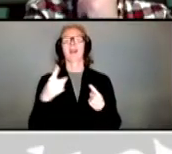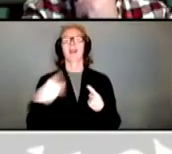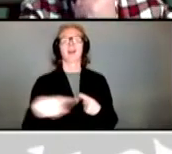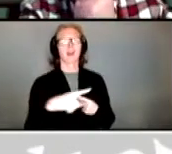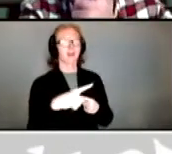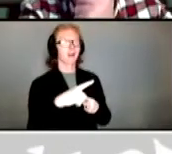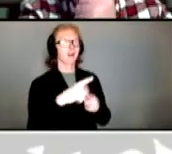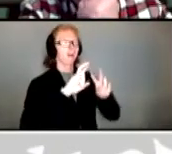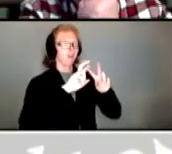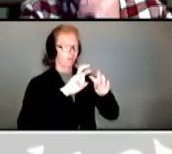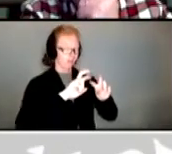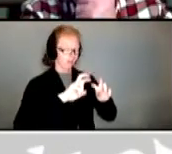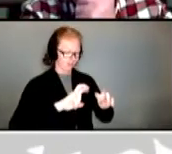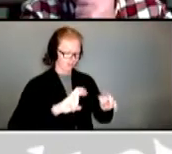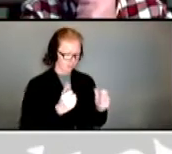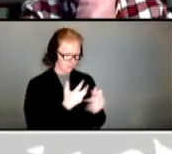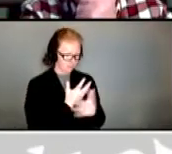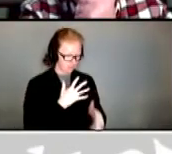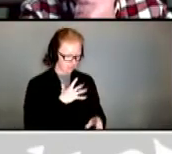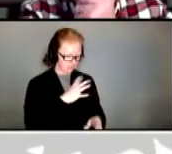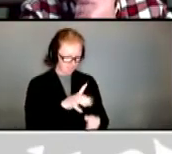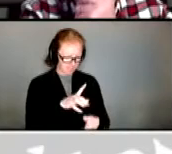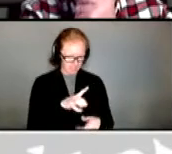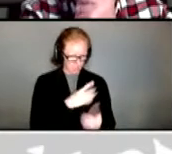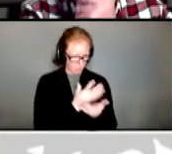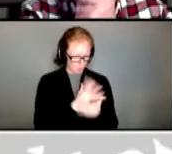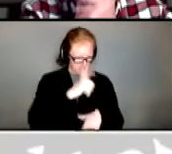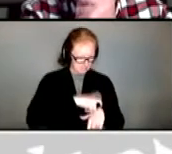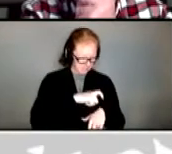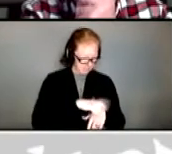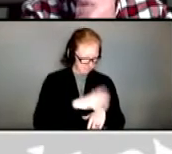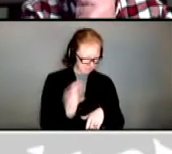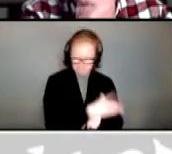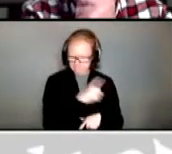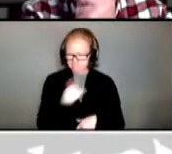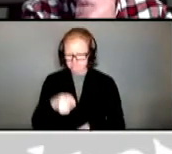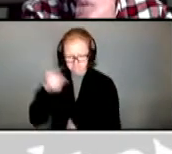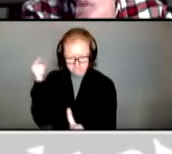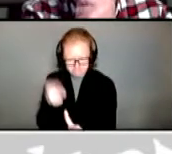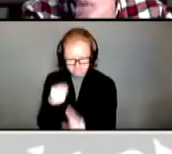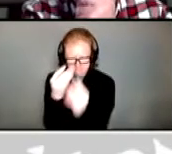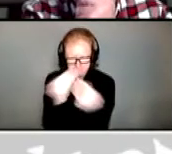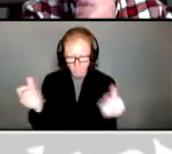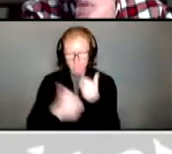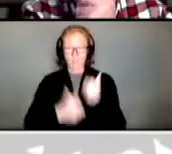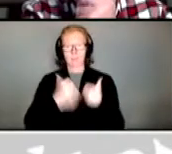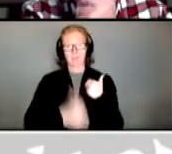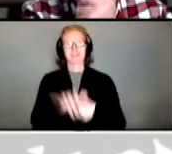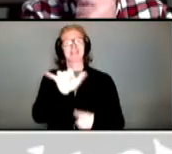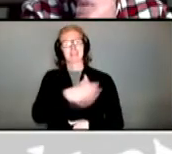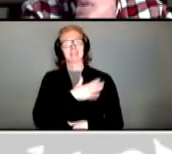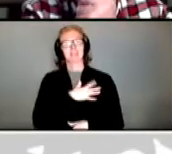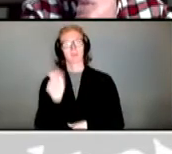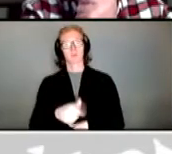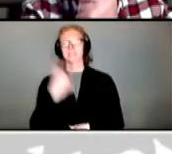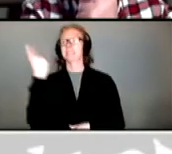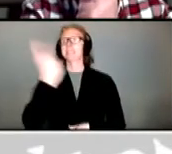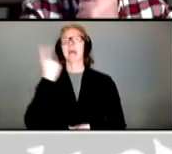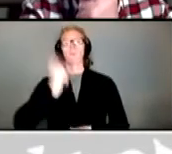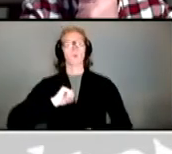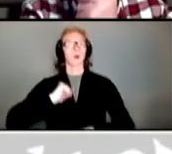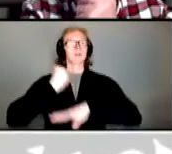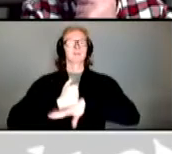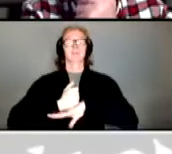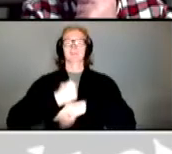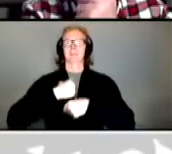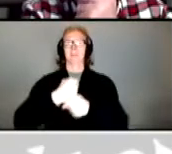the meat of what we need to, and less waste to the community. So that's kind of my question. Can someone create some